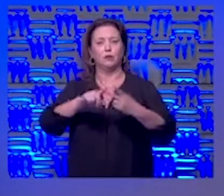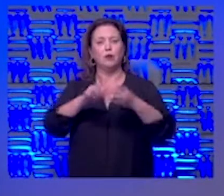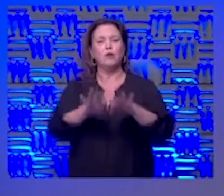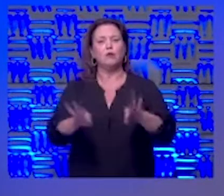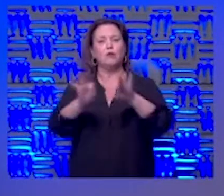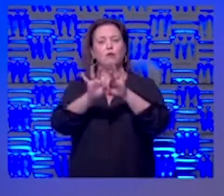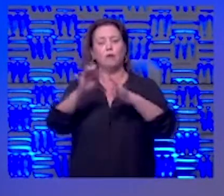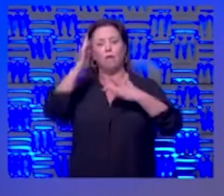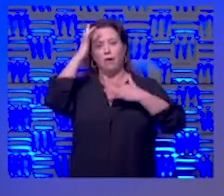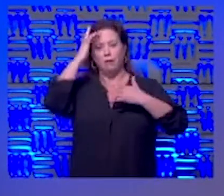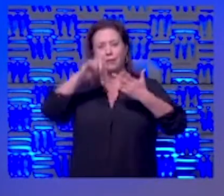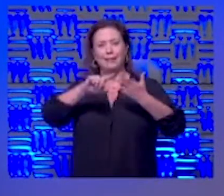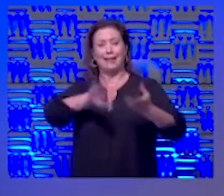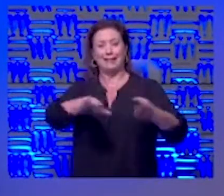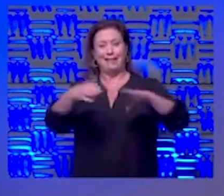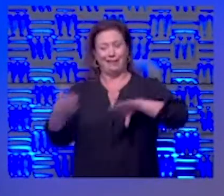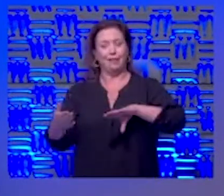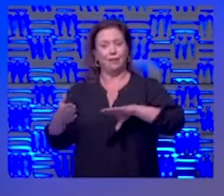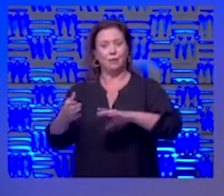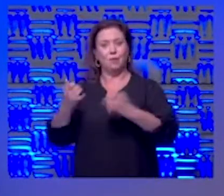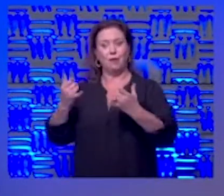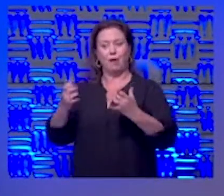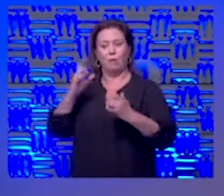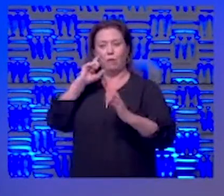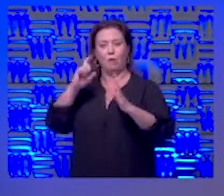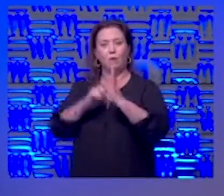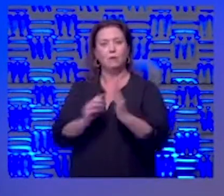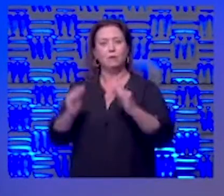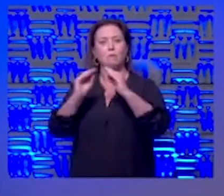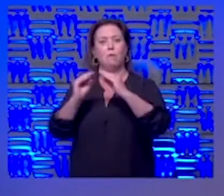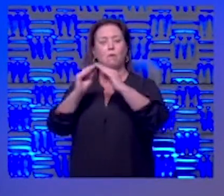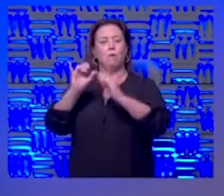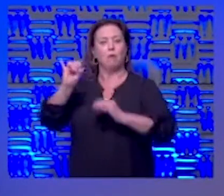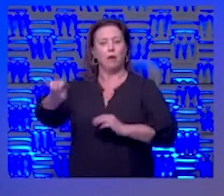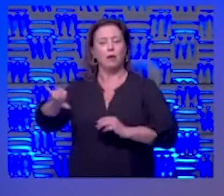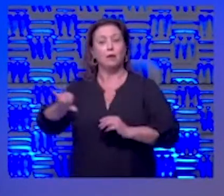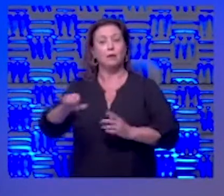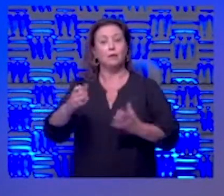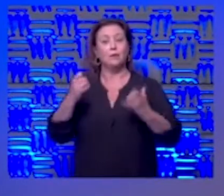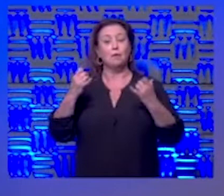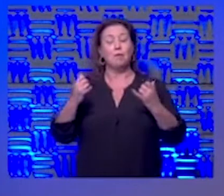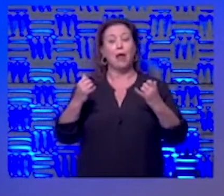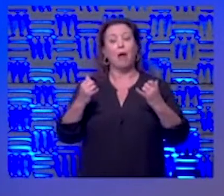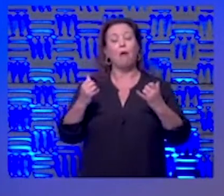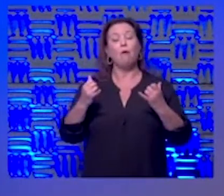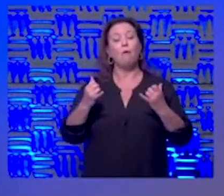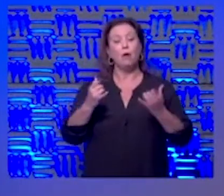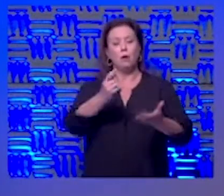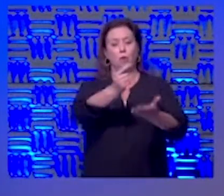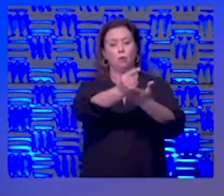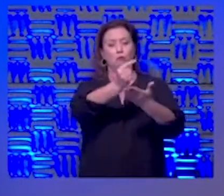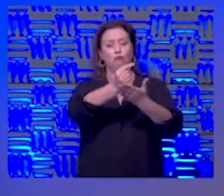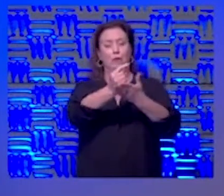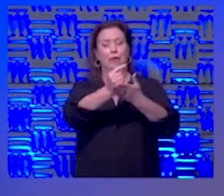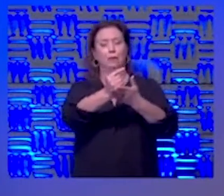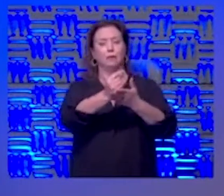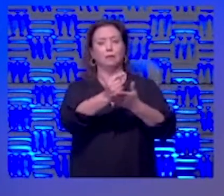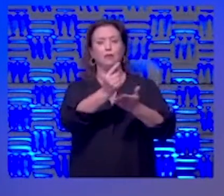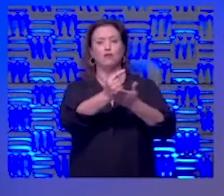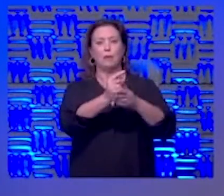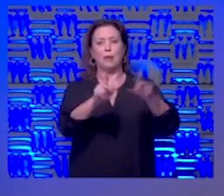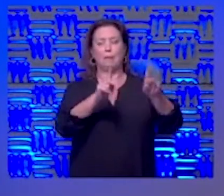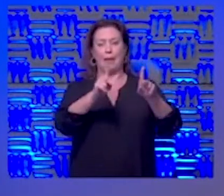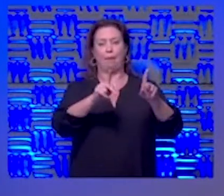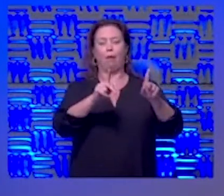part of it as well. The other thing is we have been able to better treat people once they have come into the hospital. So we